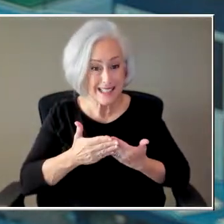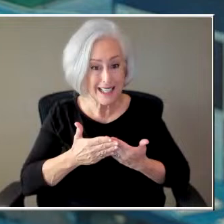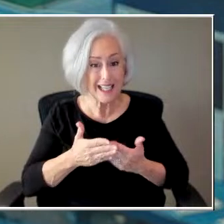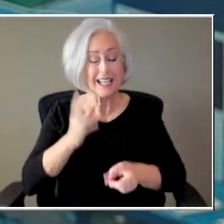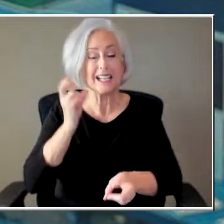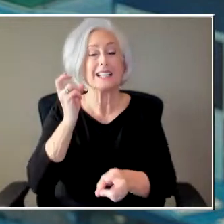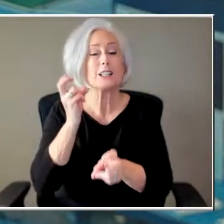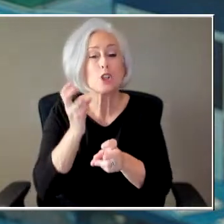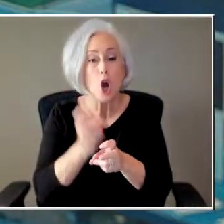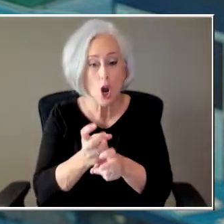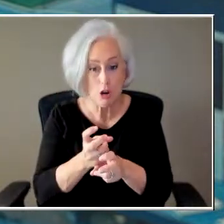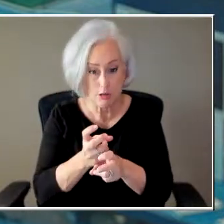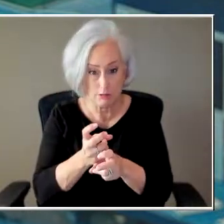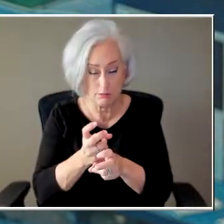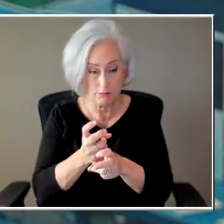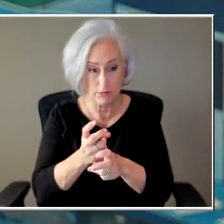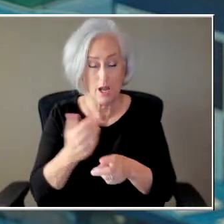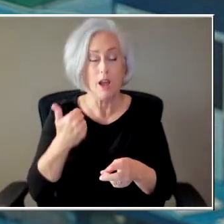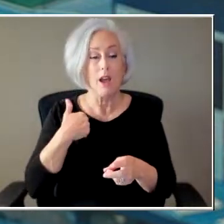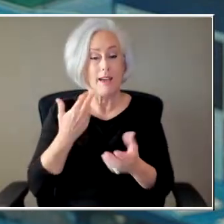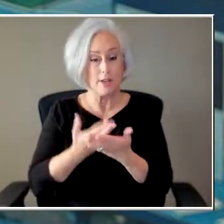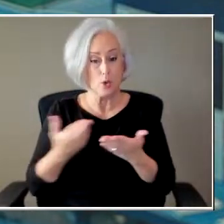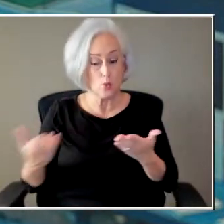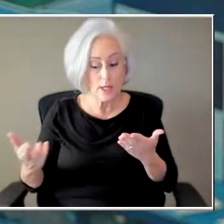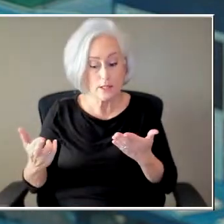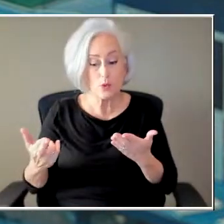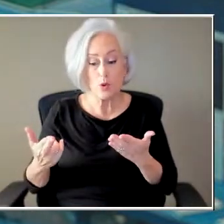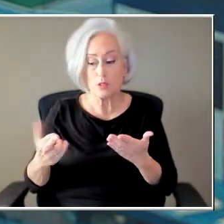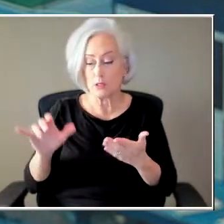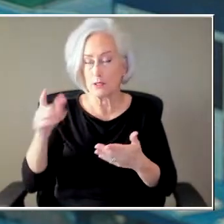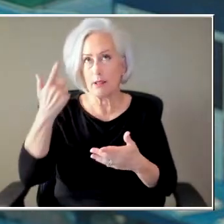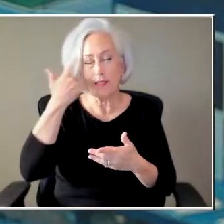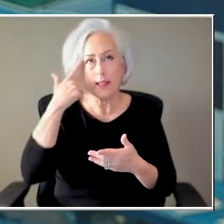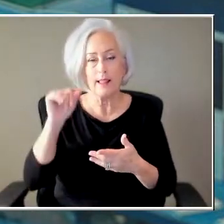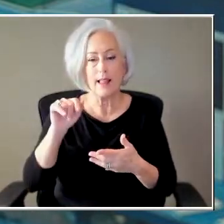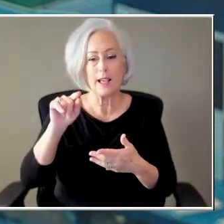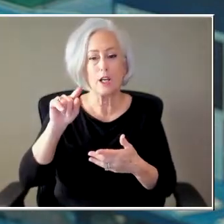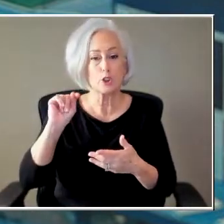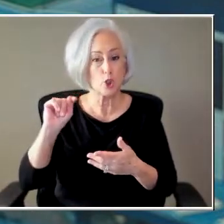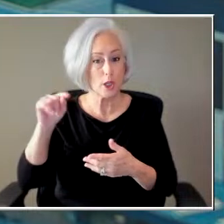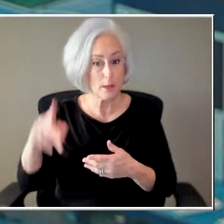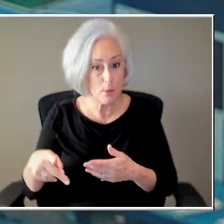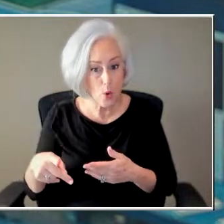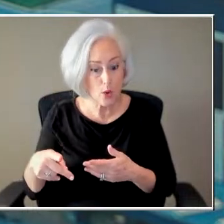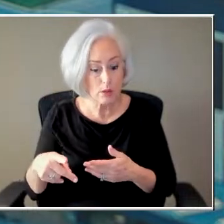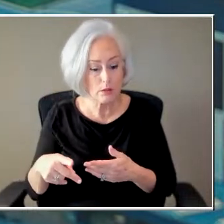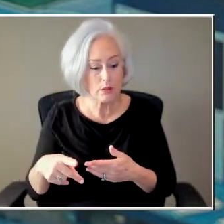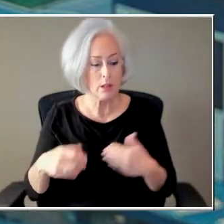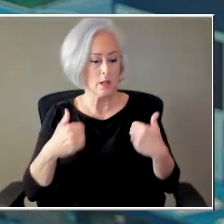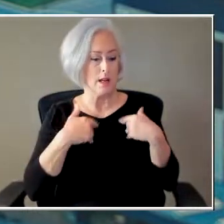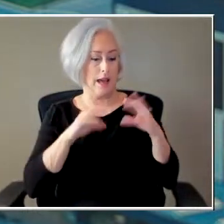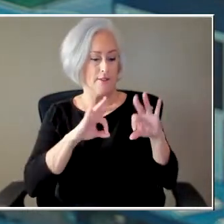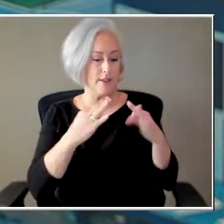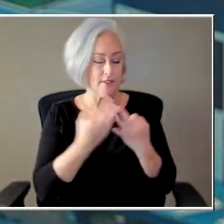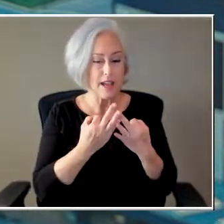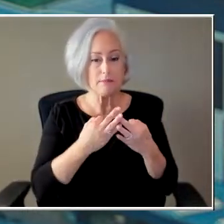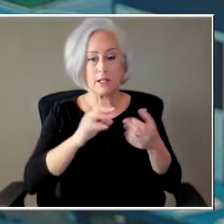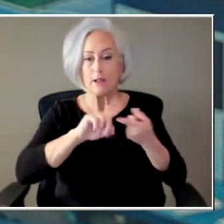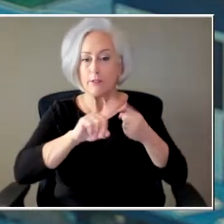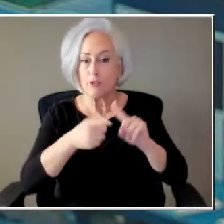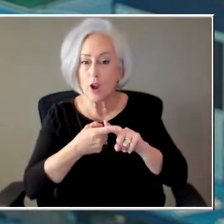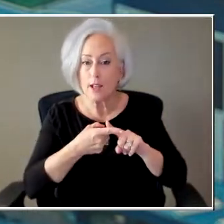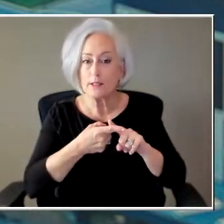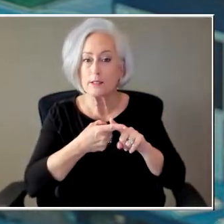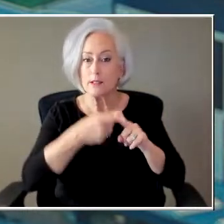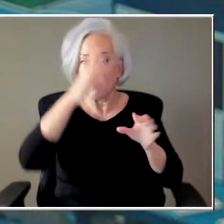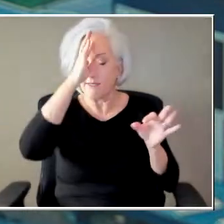Turning Point and friends and family and, your faith is huge. So I think, just acknowledging it is